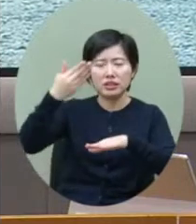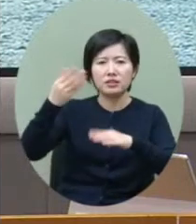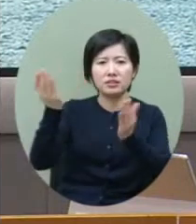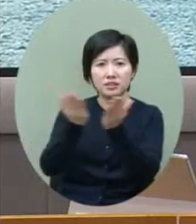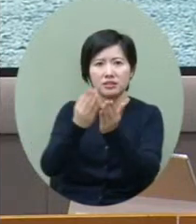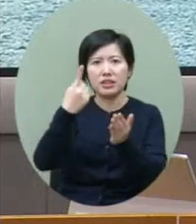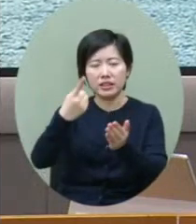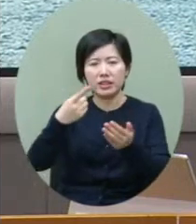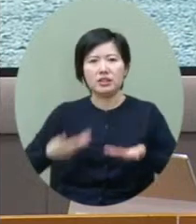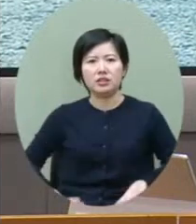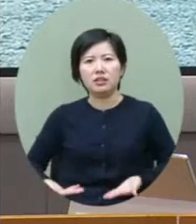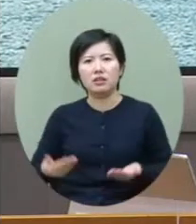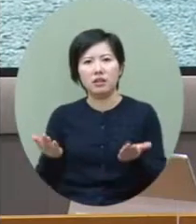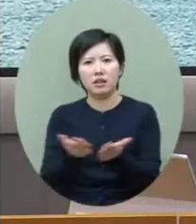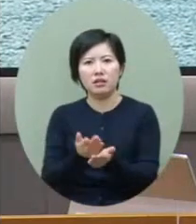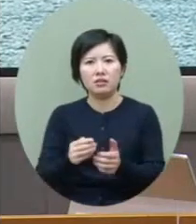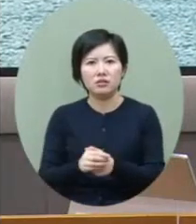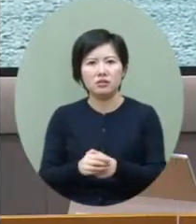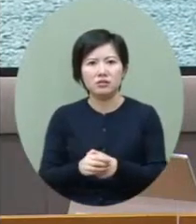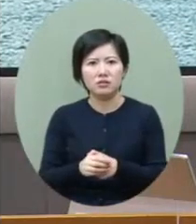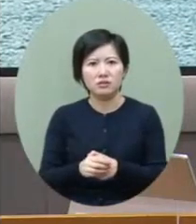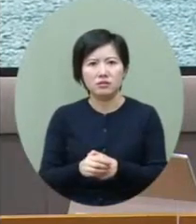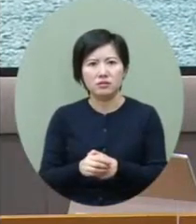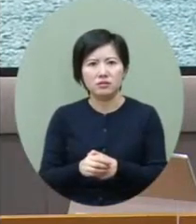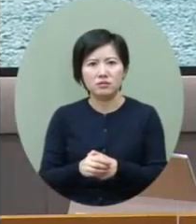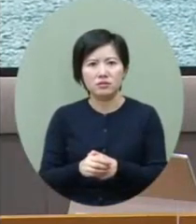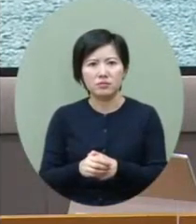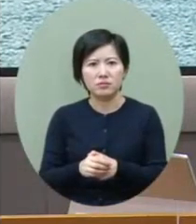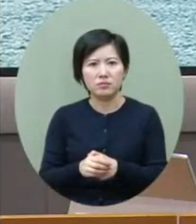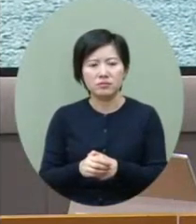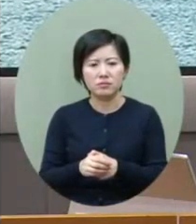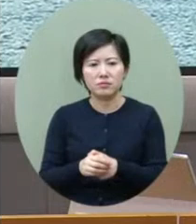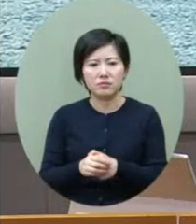one was confirmed today and one was confirmed earlier.